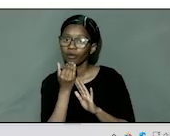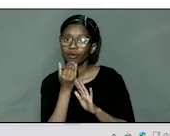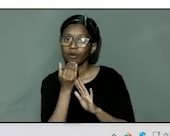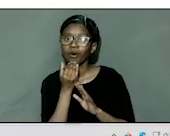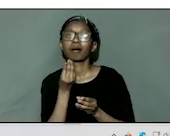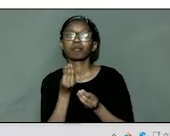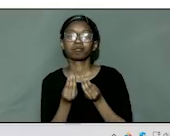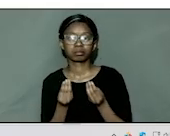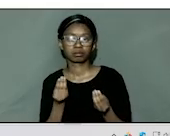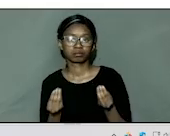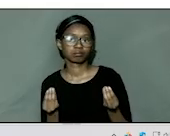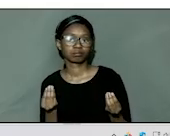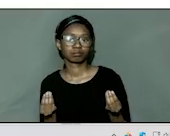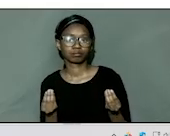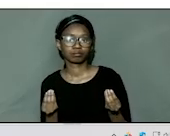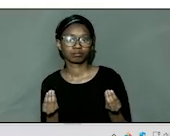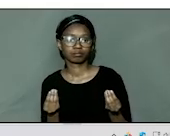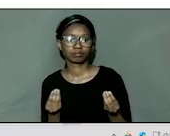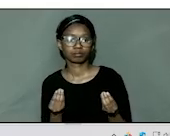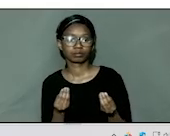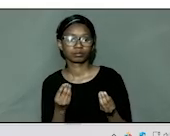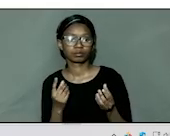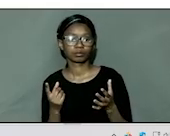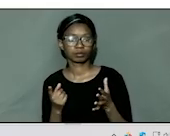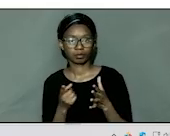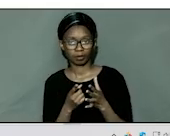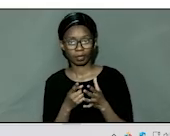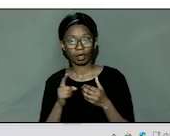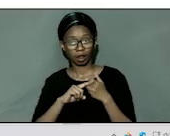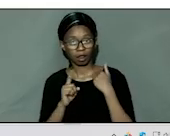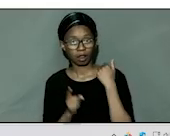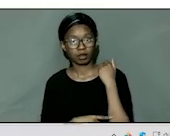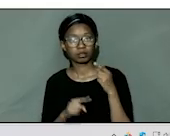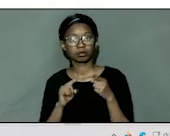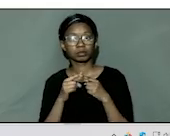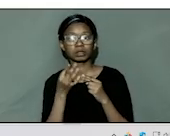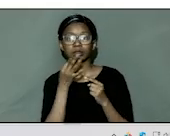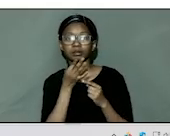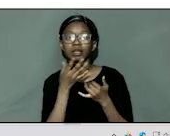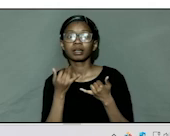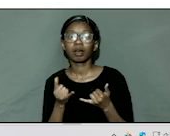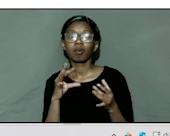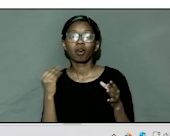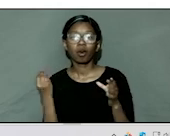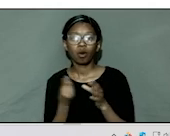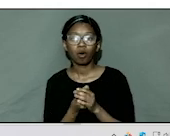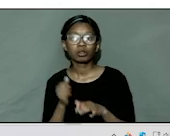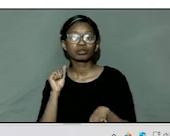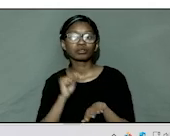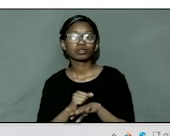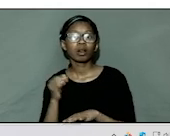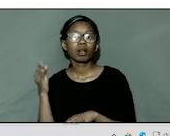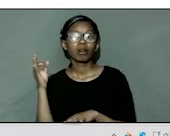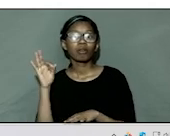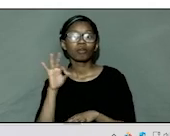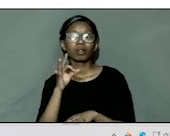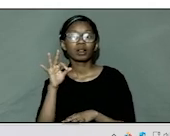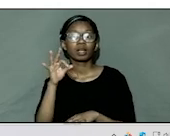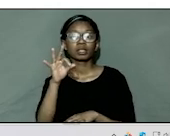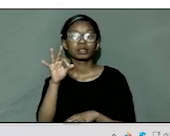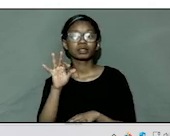then the last bullet would be, now all what? Stoneflies do not